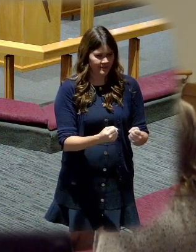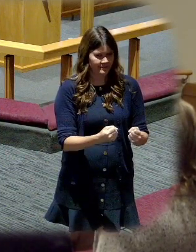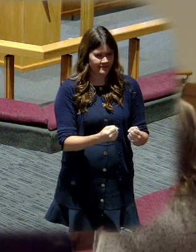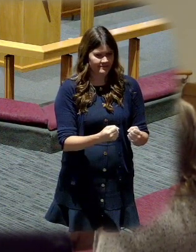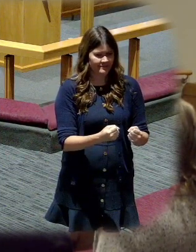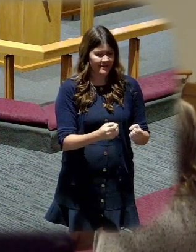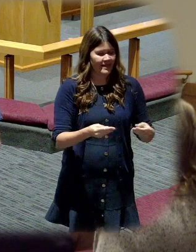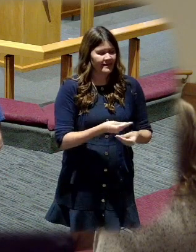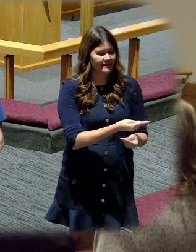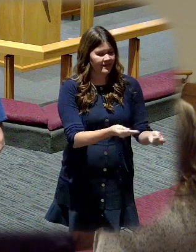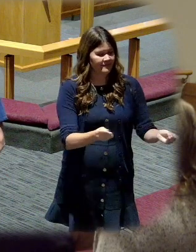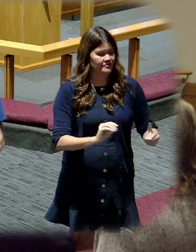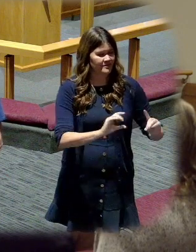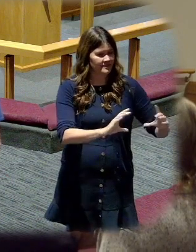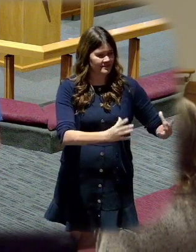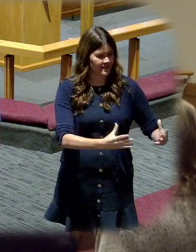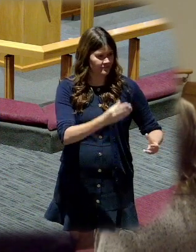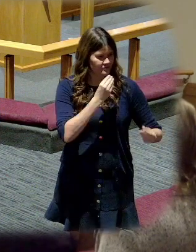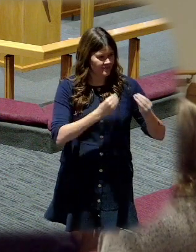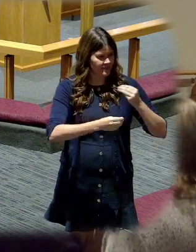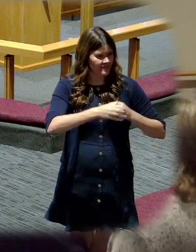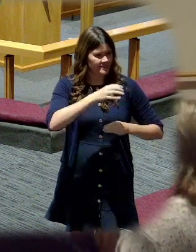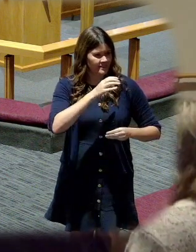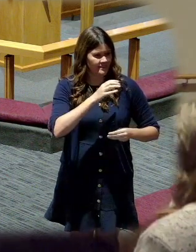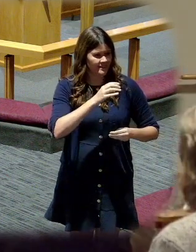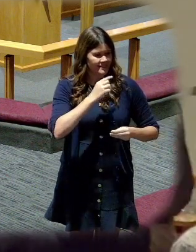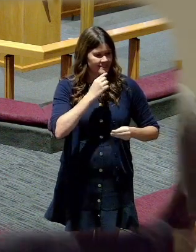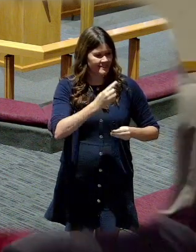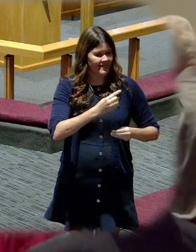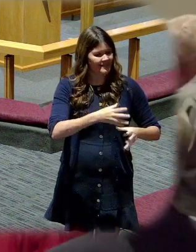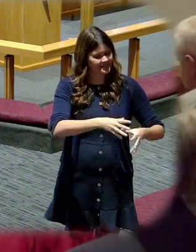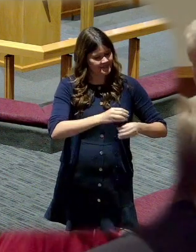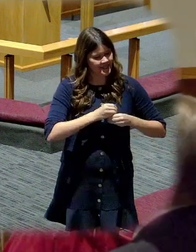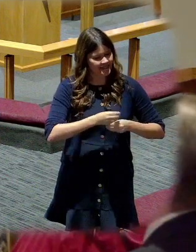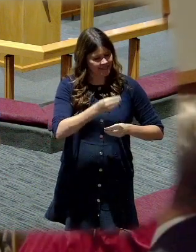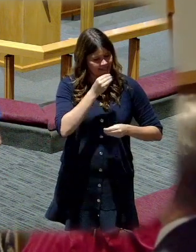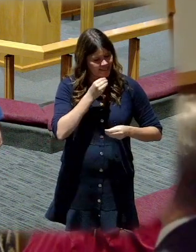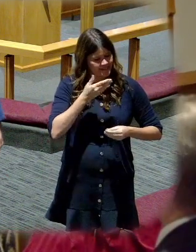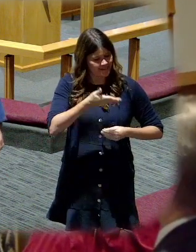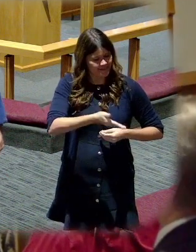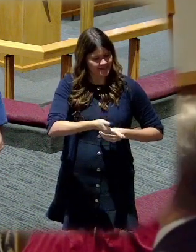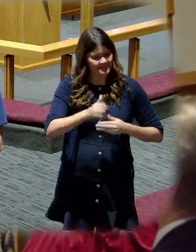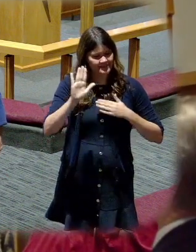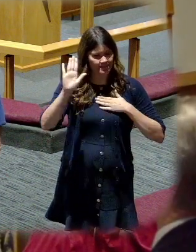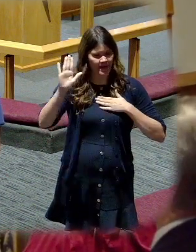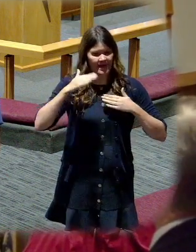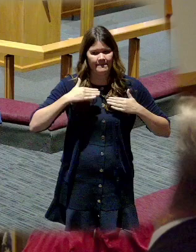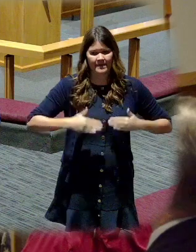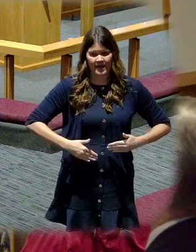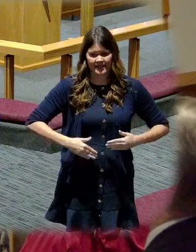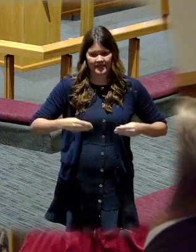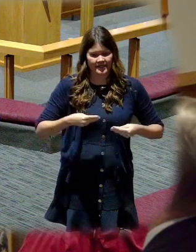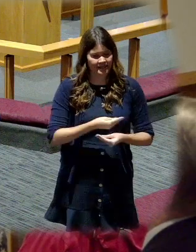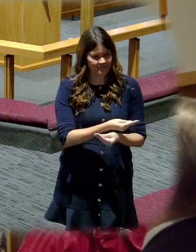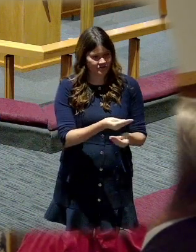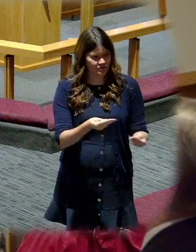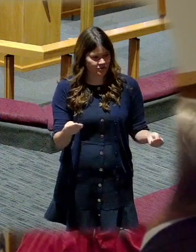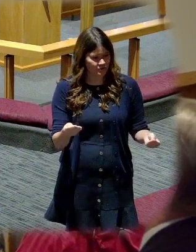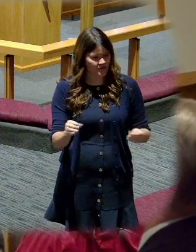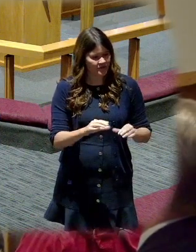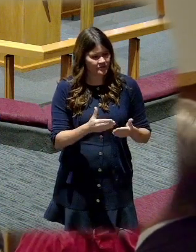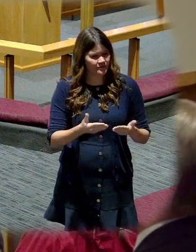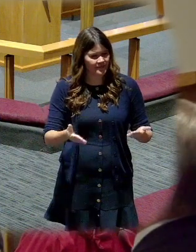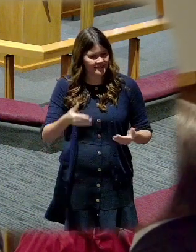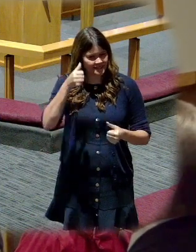and gave it to his disciples to eat, saying, "Take and eat, this is my body, given for you. Do this